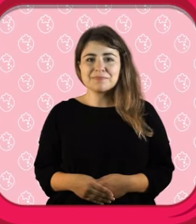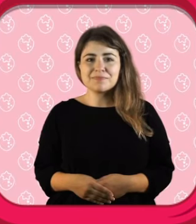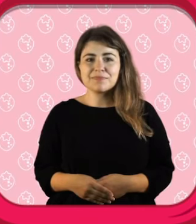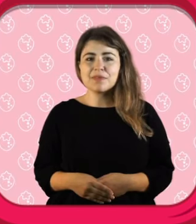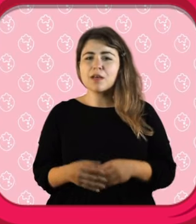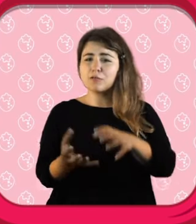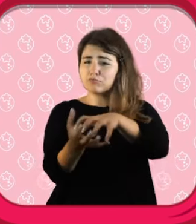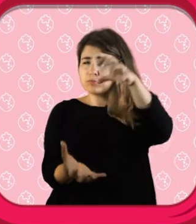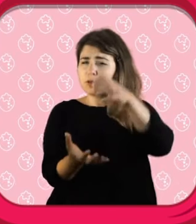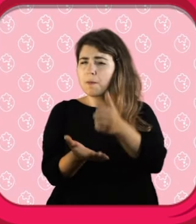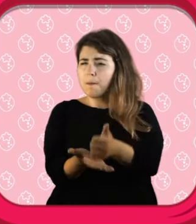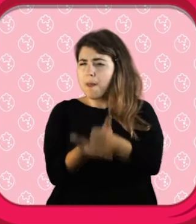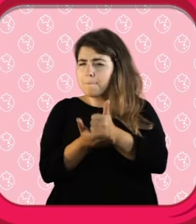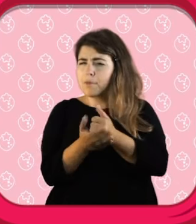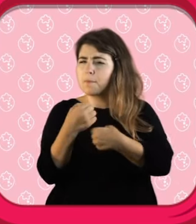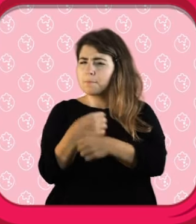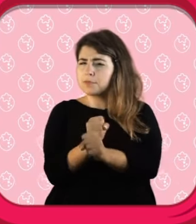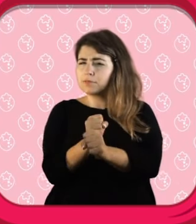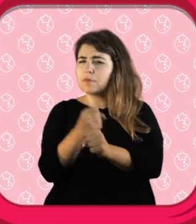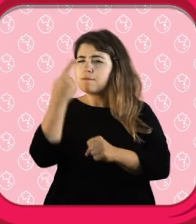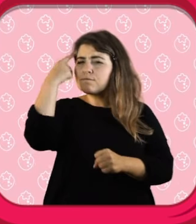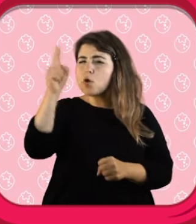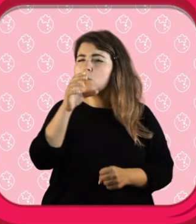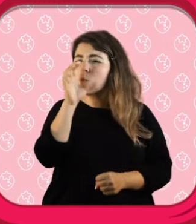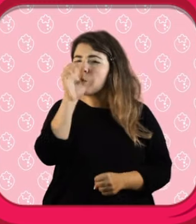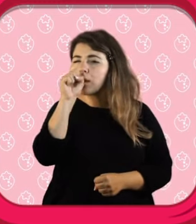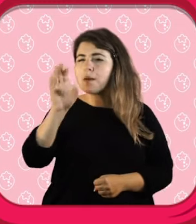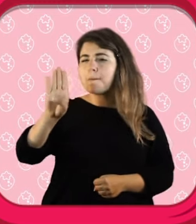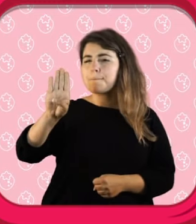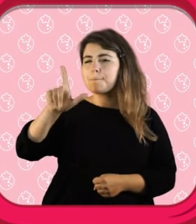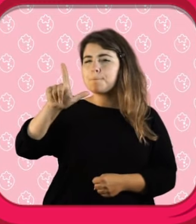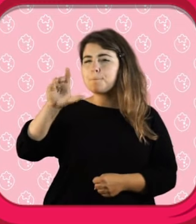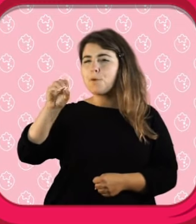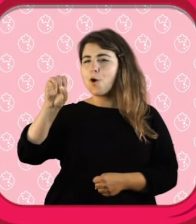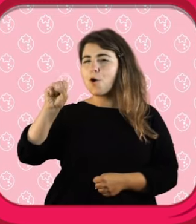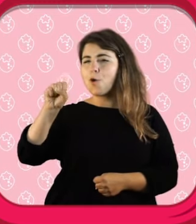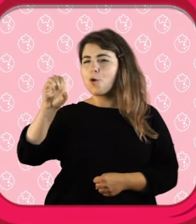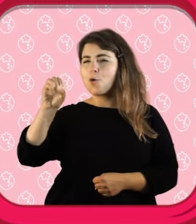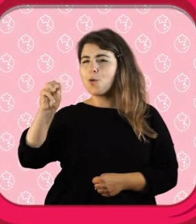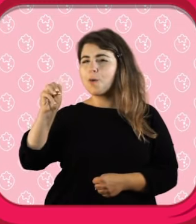Let's make a yummy cake for Orange Blossom's Food Booth.